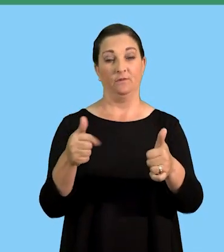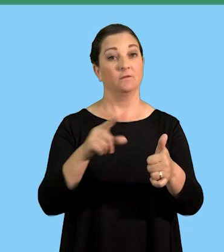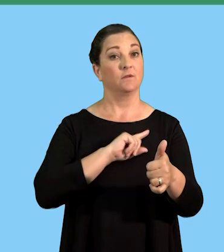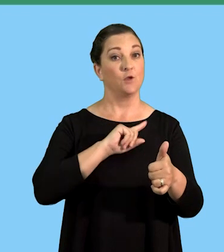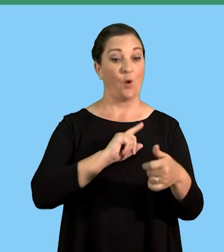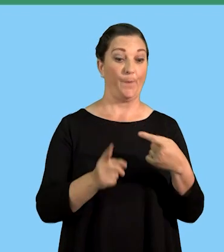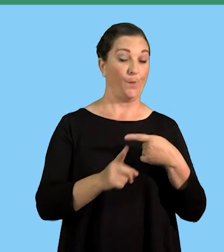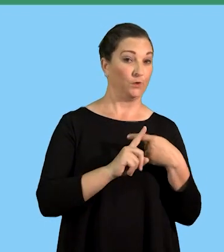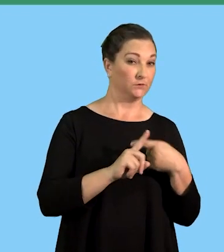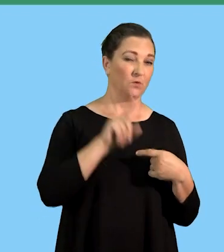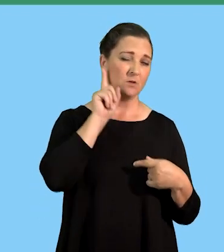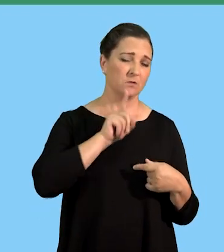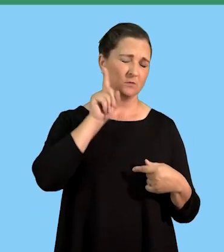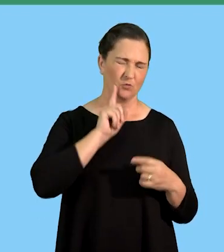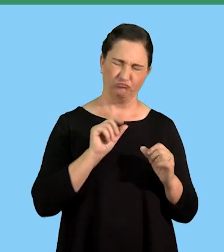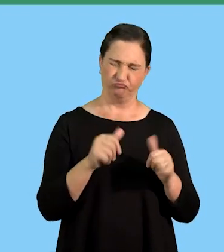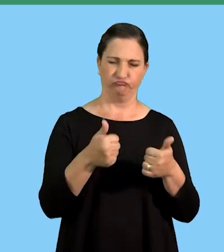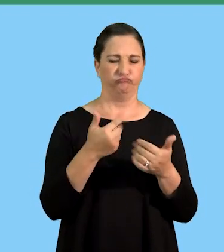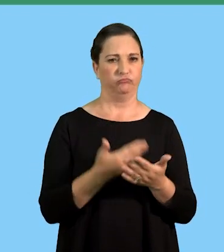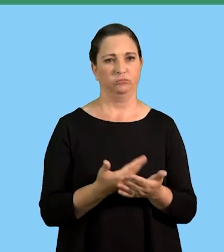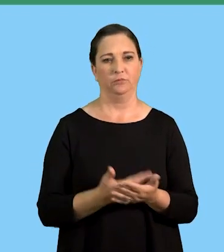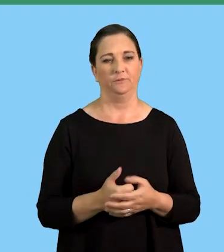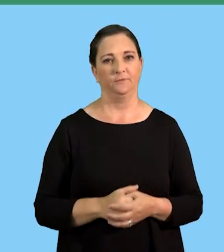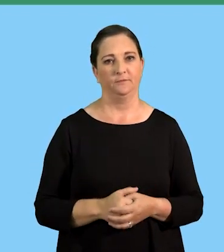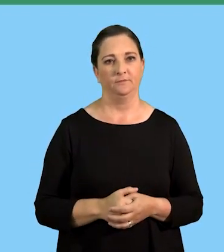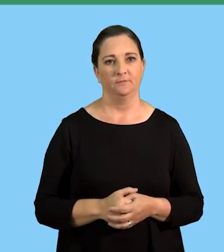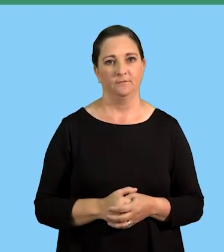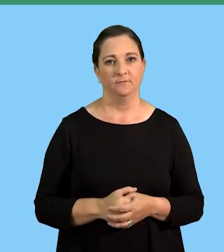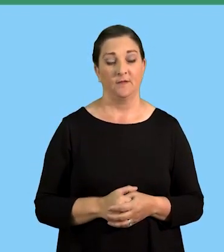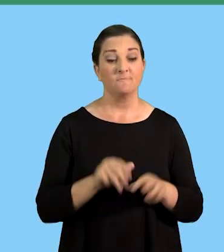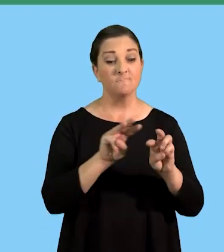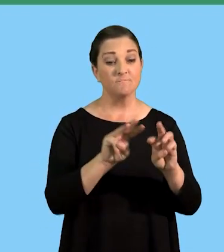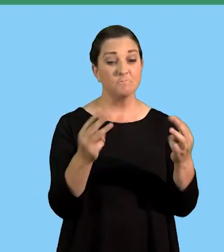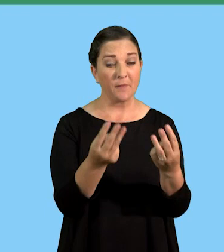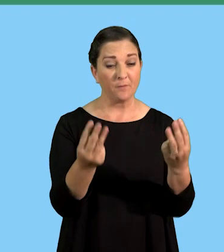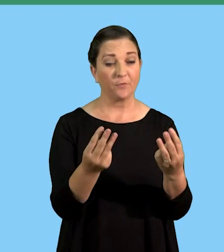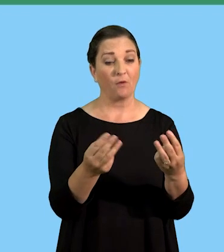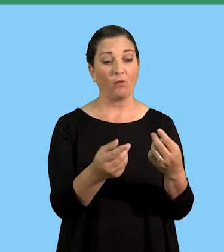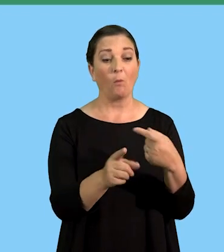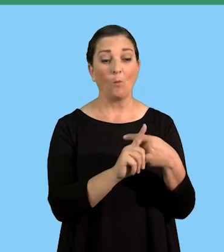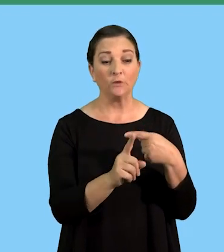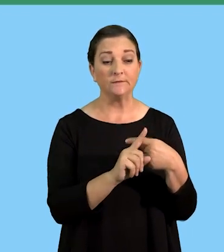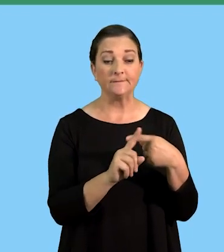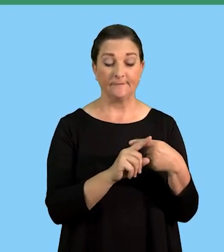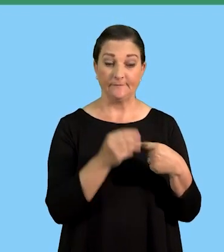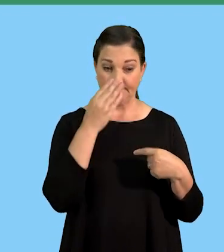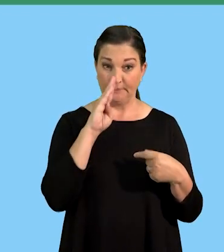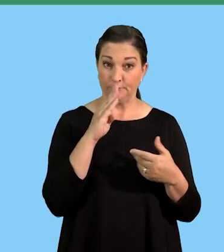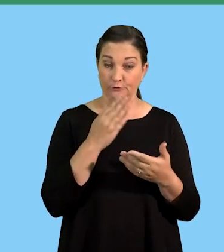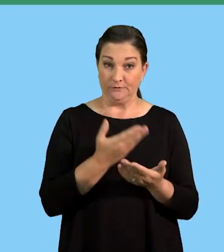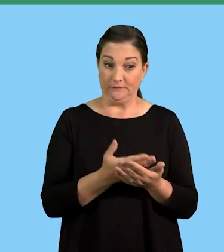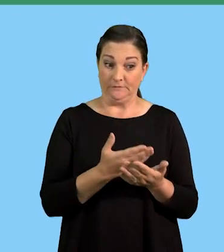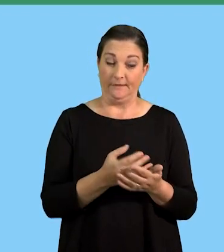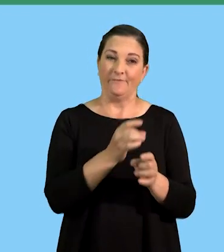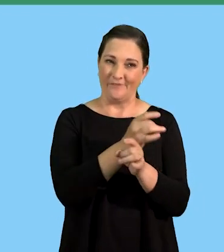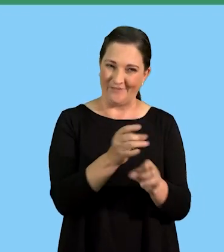to always be positive and take positive insight from your subordinates. And then leaders with a positive attitude